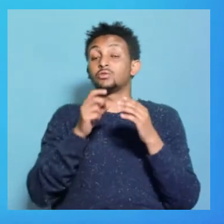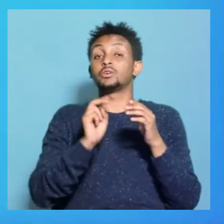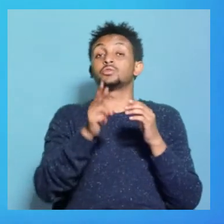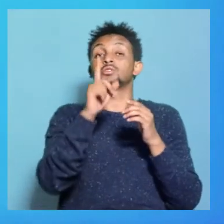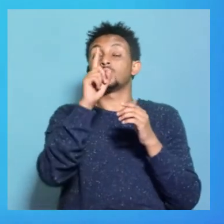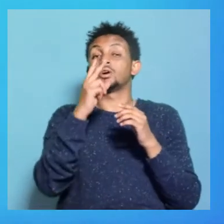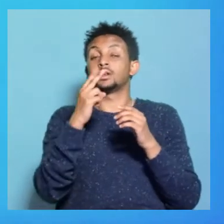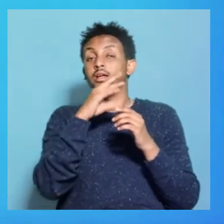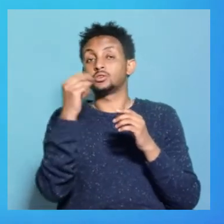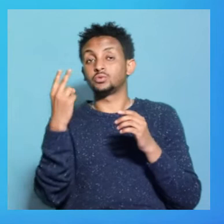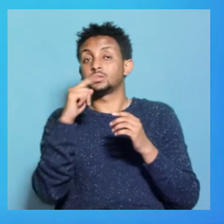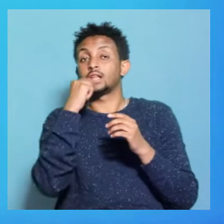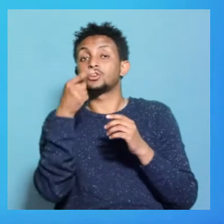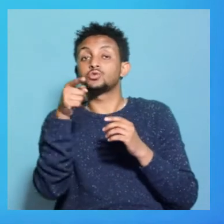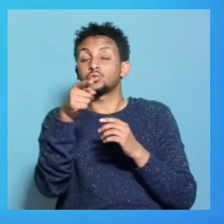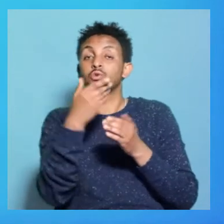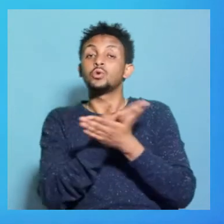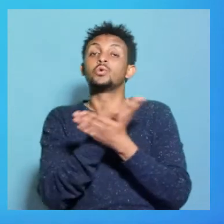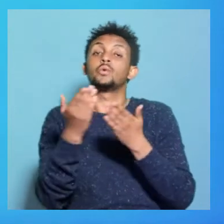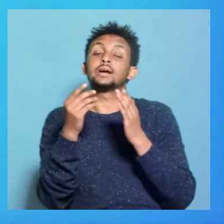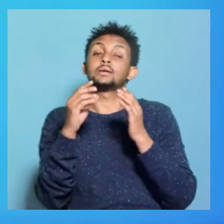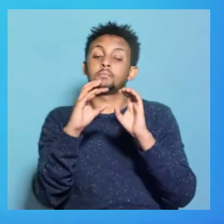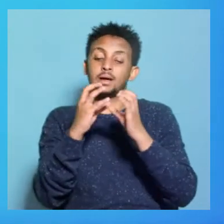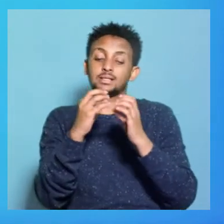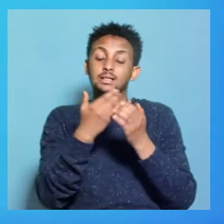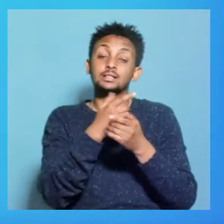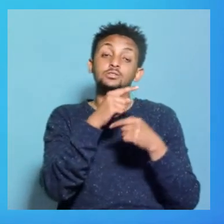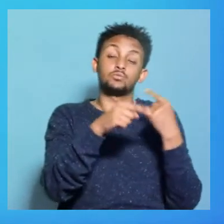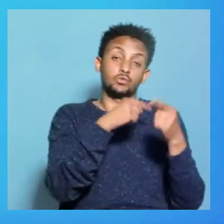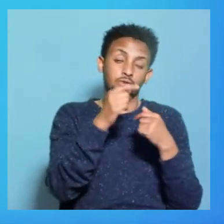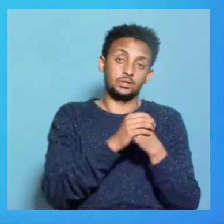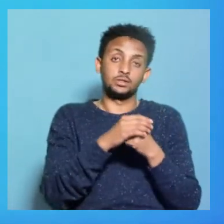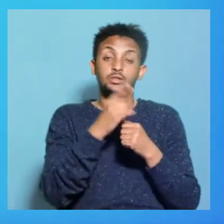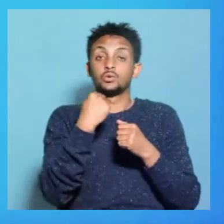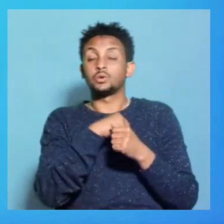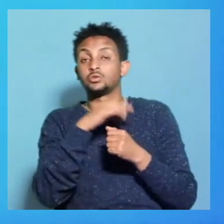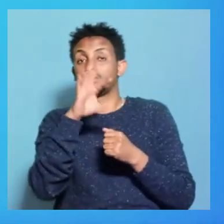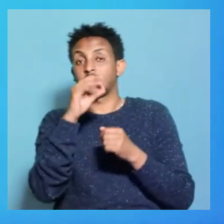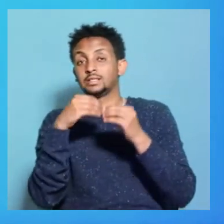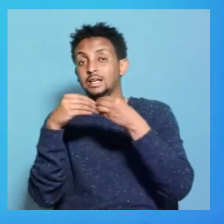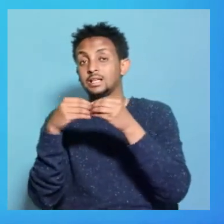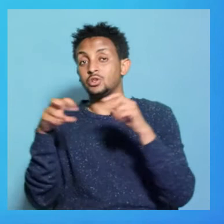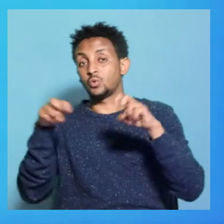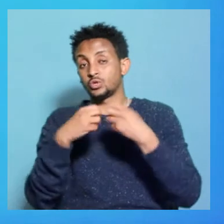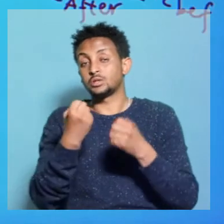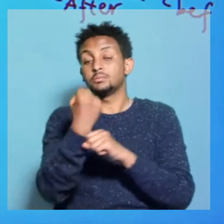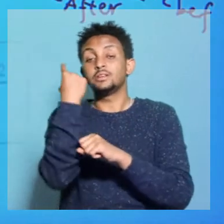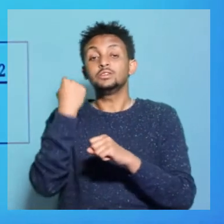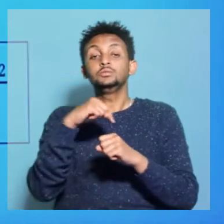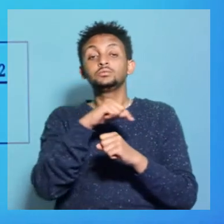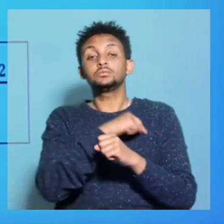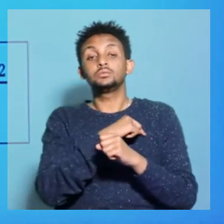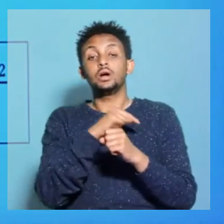and velocity 2 tells you where the particles are moving. And to find this for elastic collision, previously we